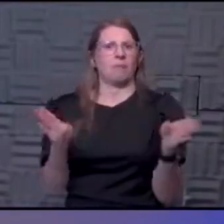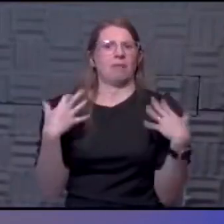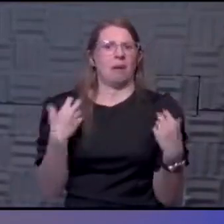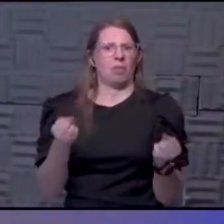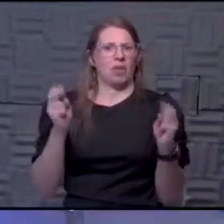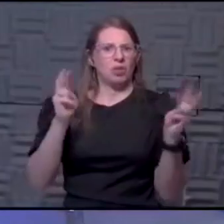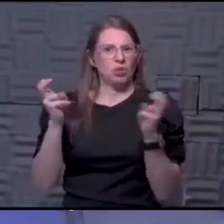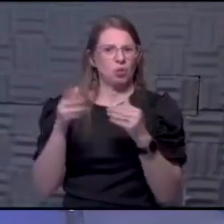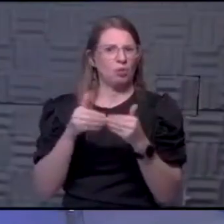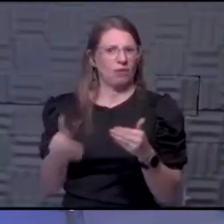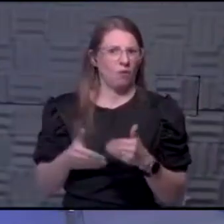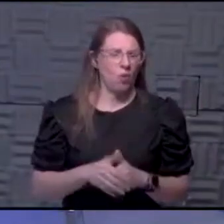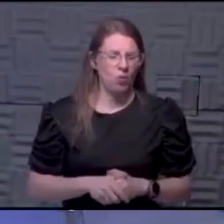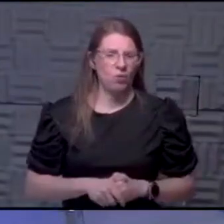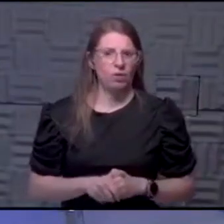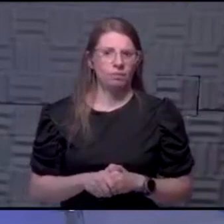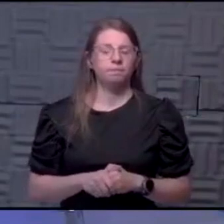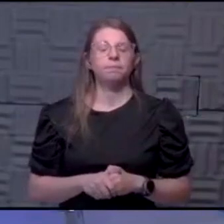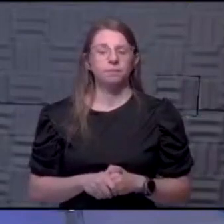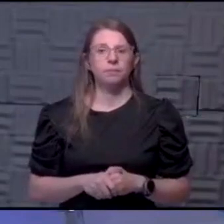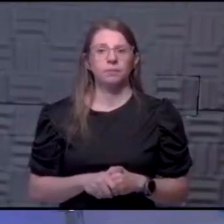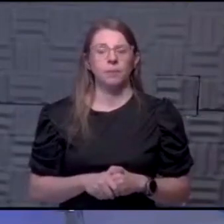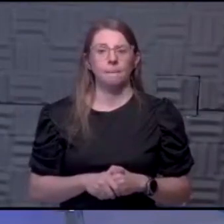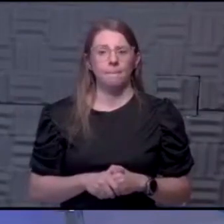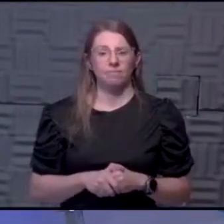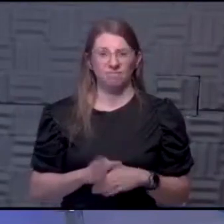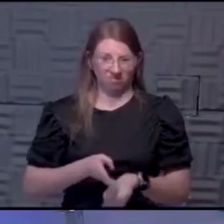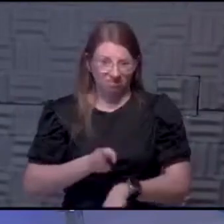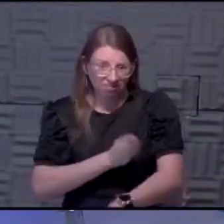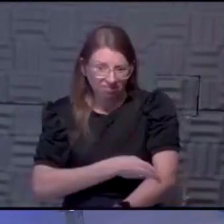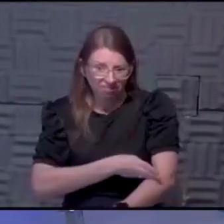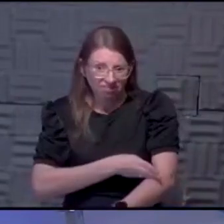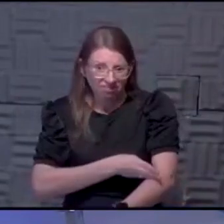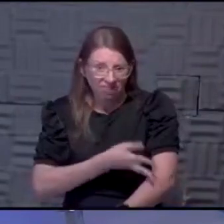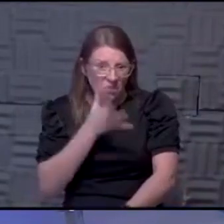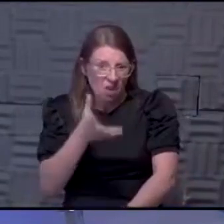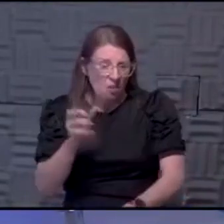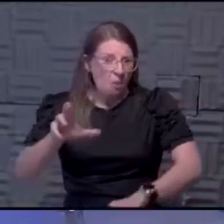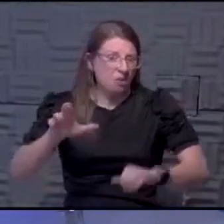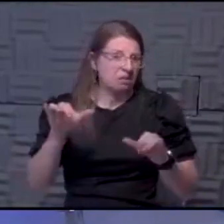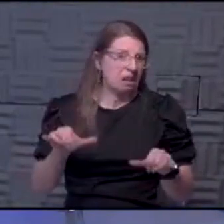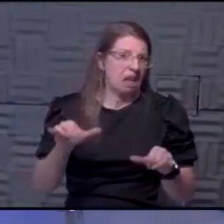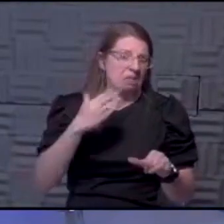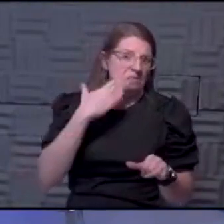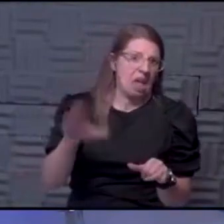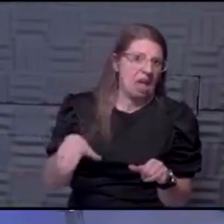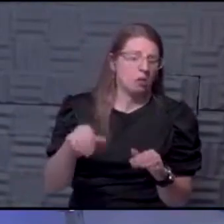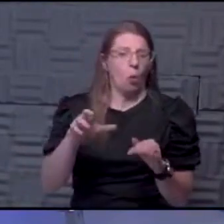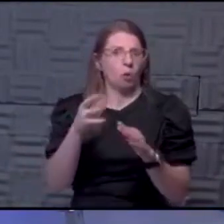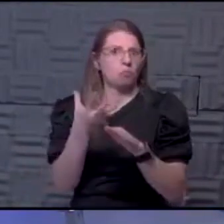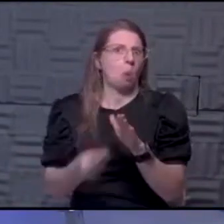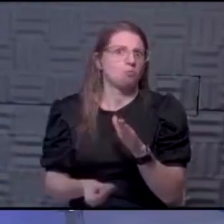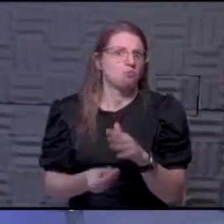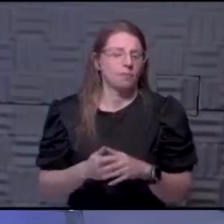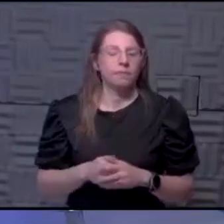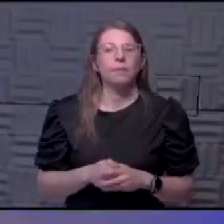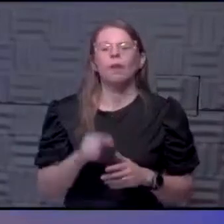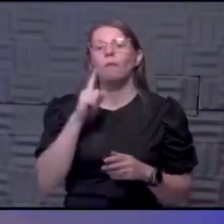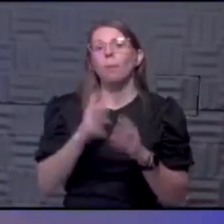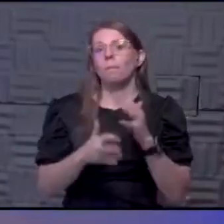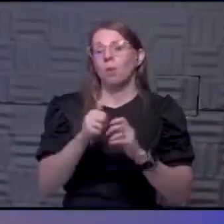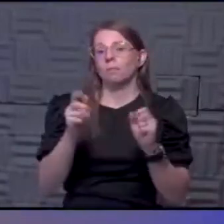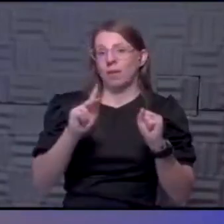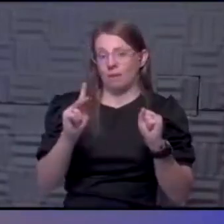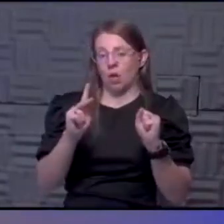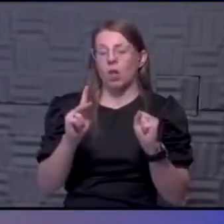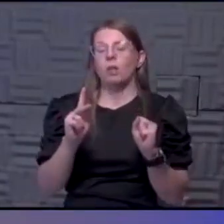forward. Yeah, it really does. So does it get better eventually, or does it stay bad, stay gone? So for most